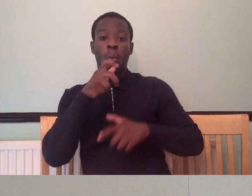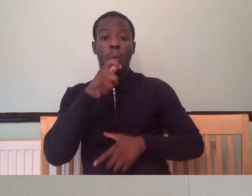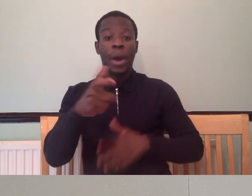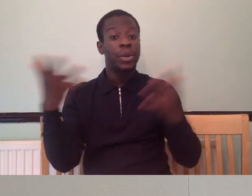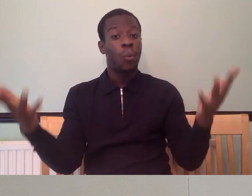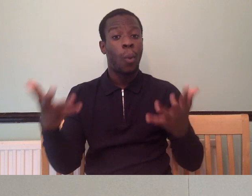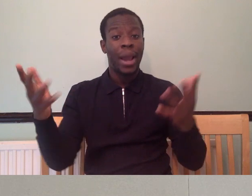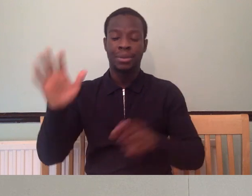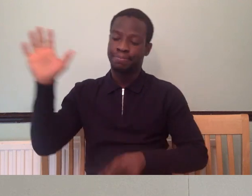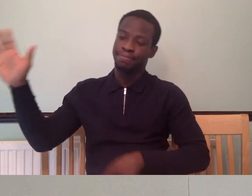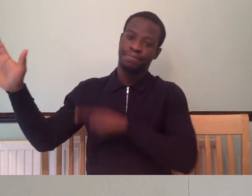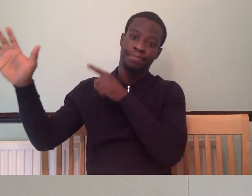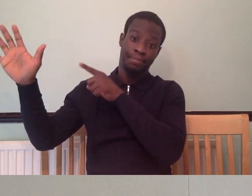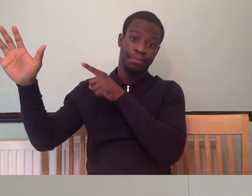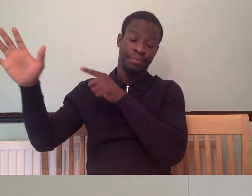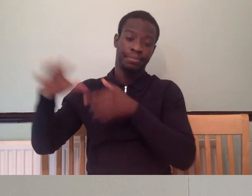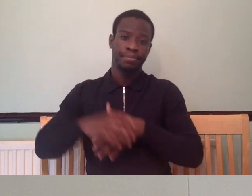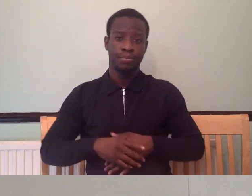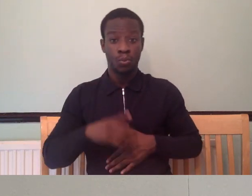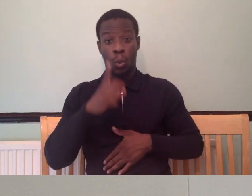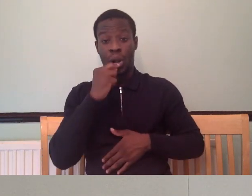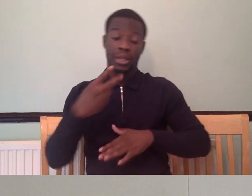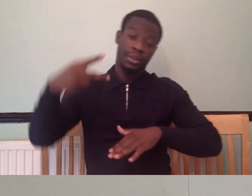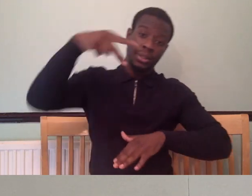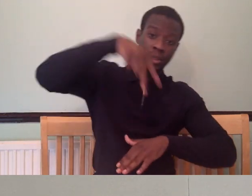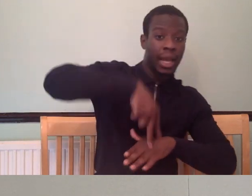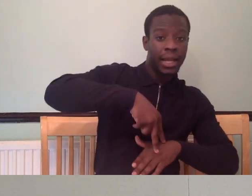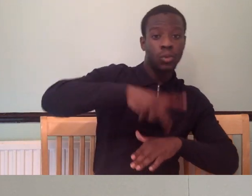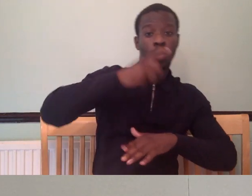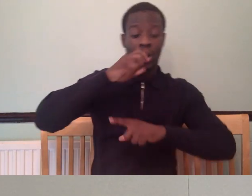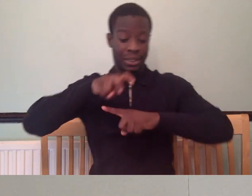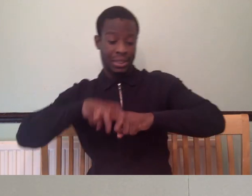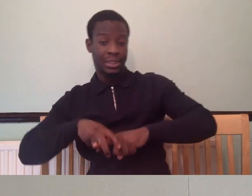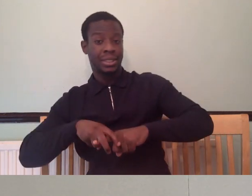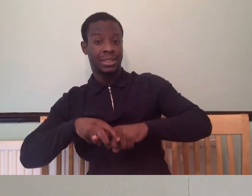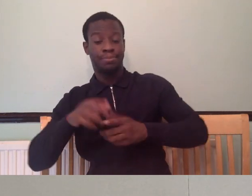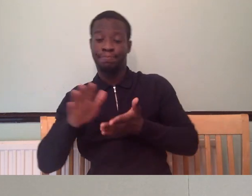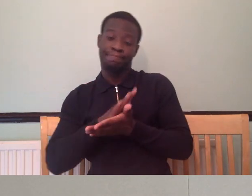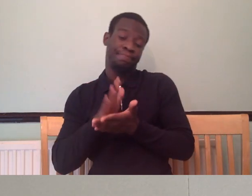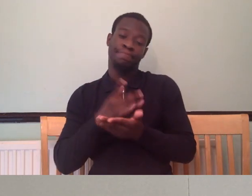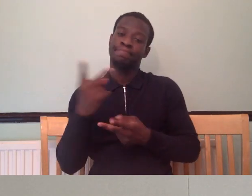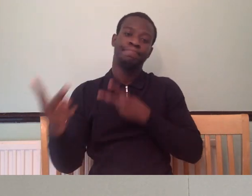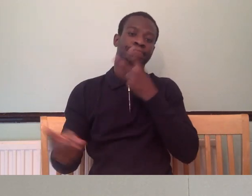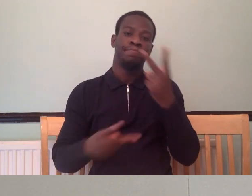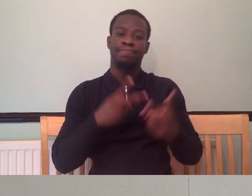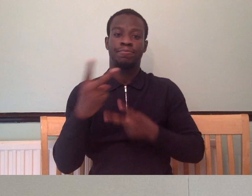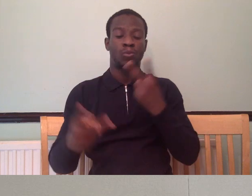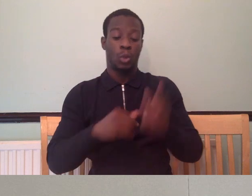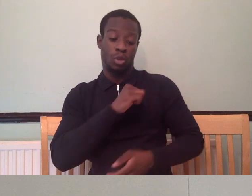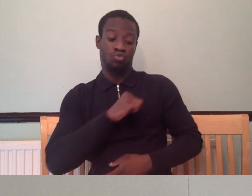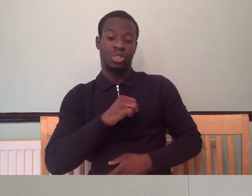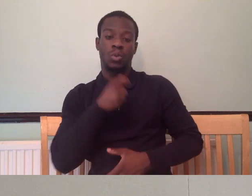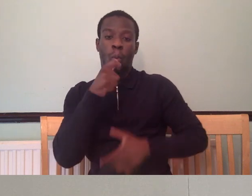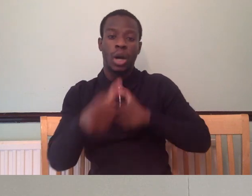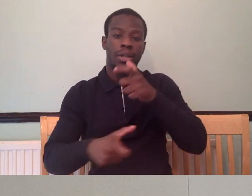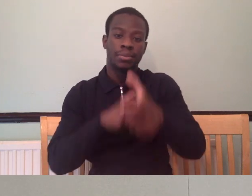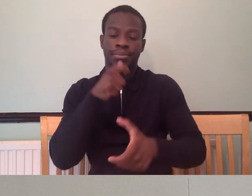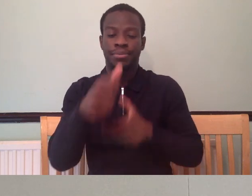usual if you'd like to stand and sing or just remain seated and enjoy this Christian lyric this